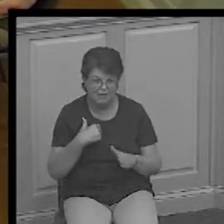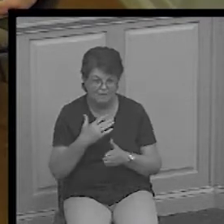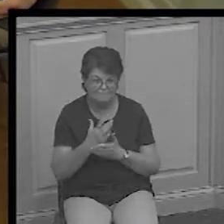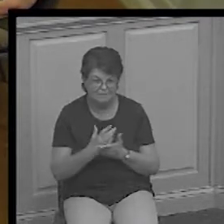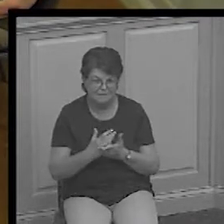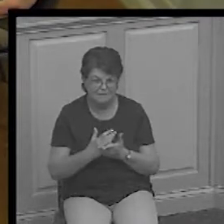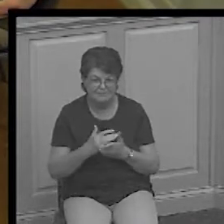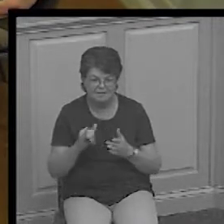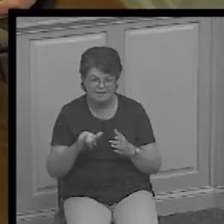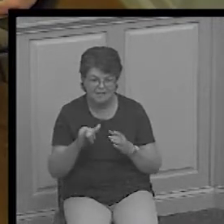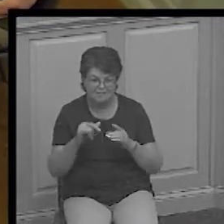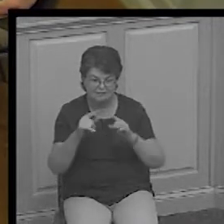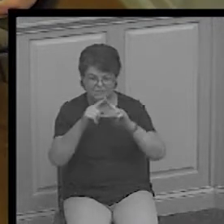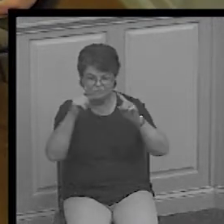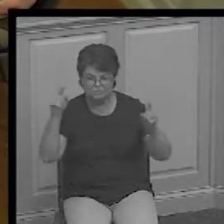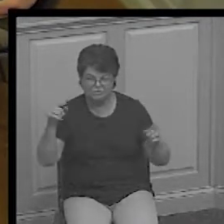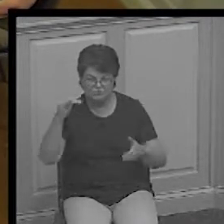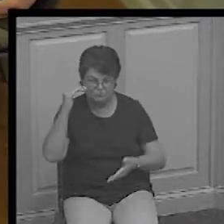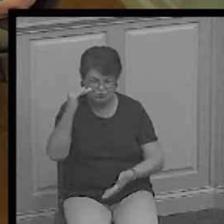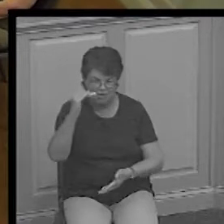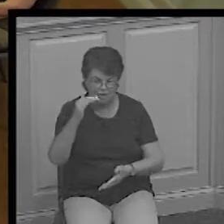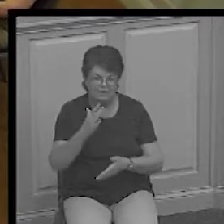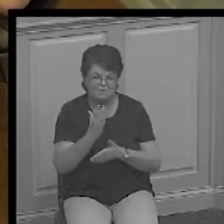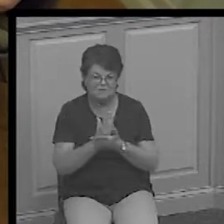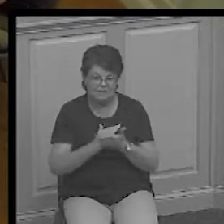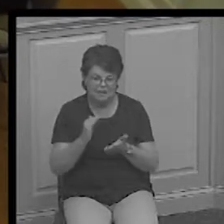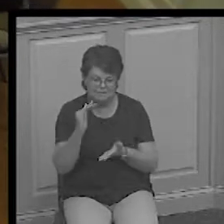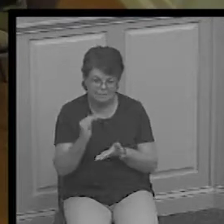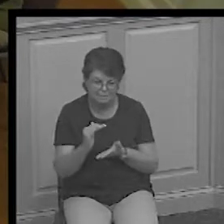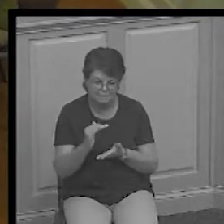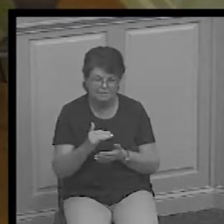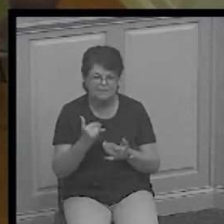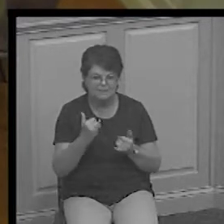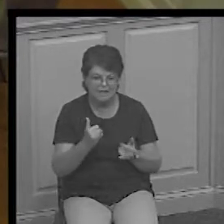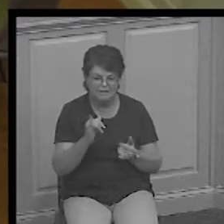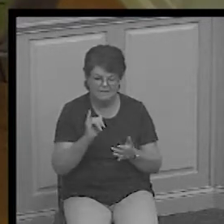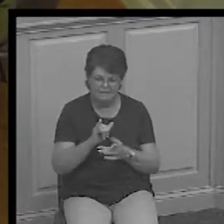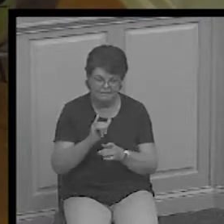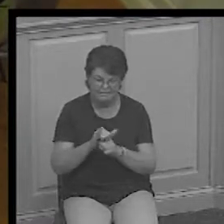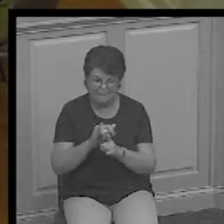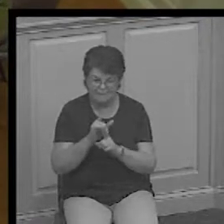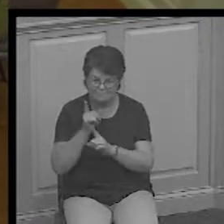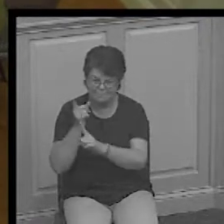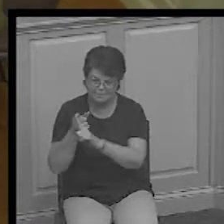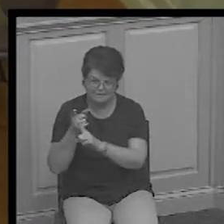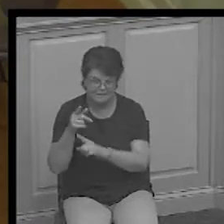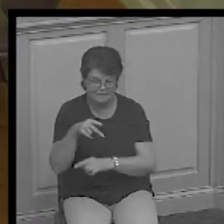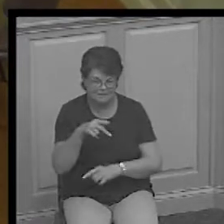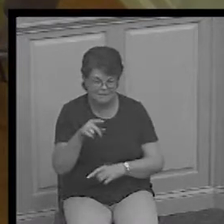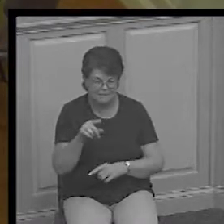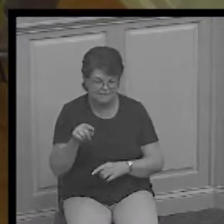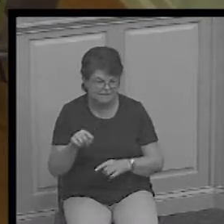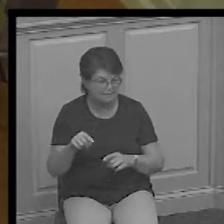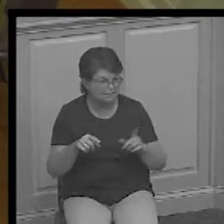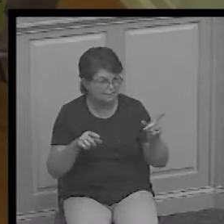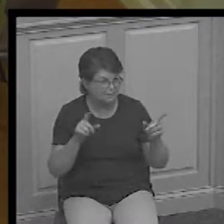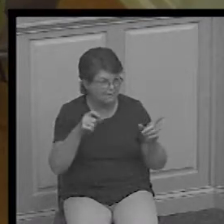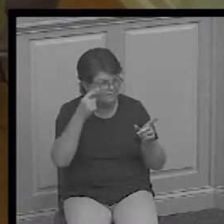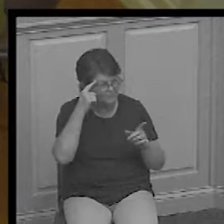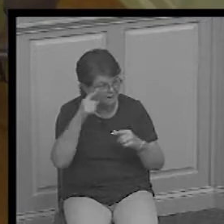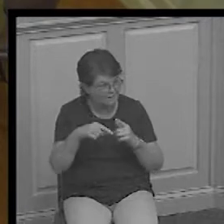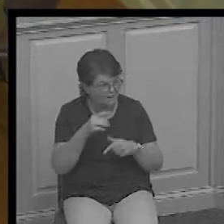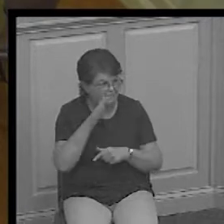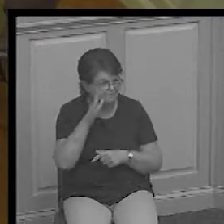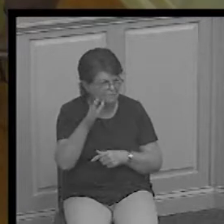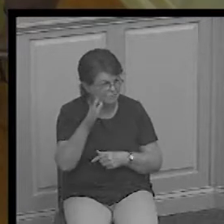this big and some that are this big. Correct. And that'll go to planning and zoning now, right? We have to think about the future too, because just like